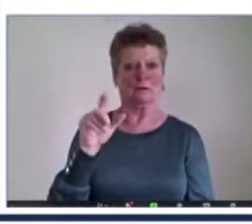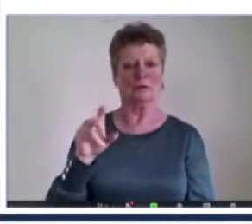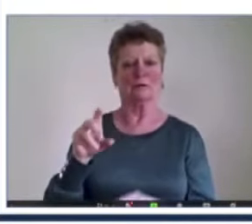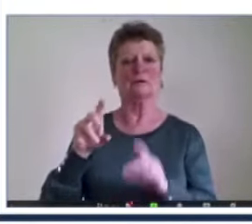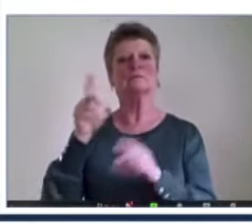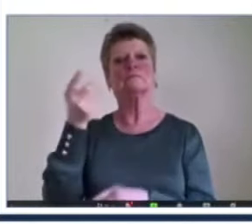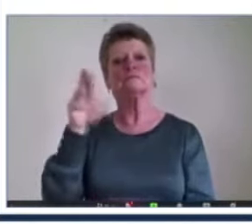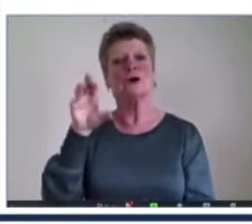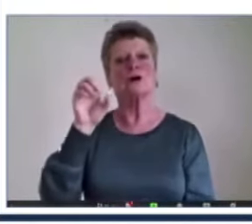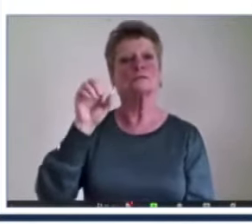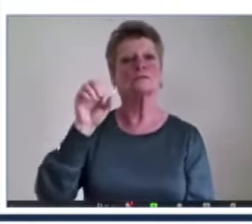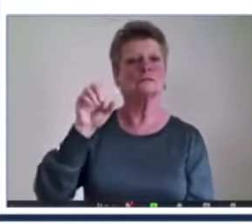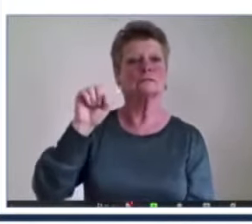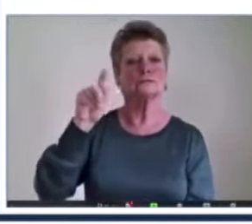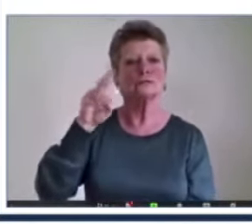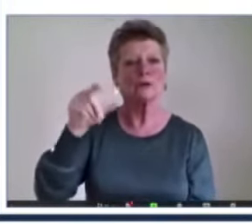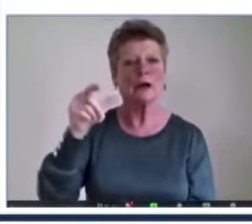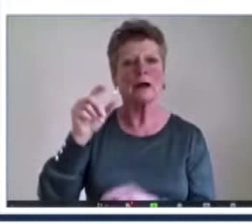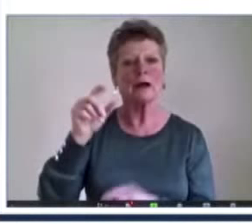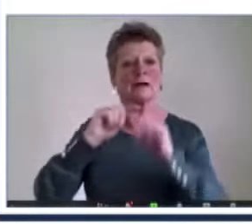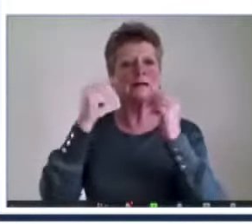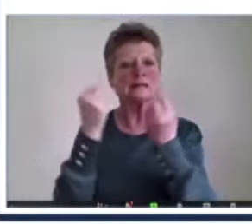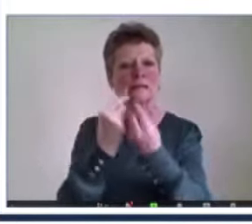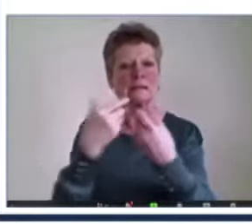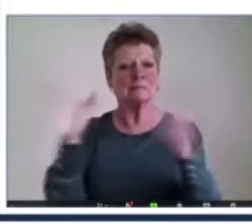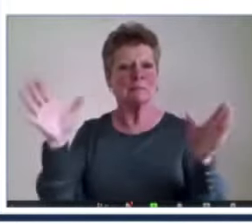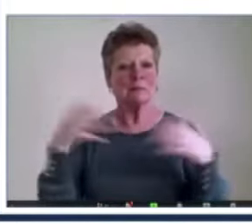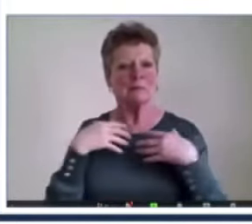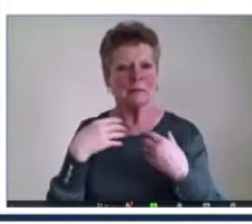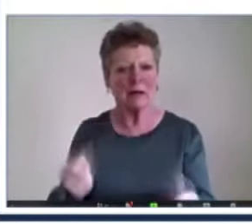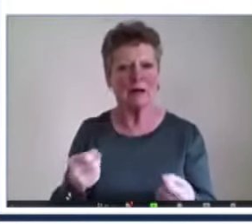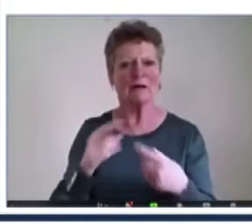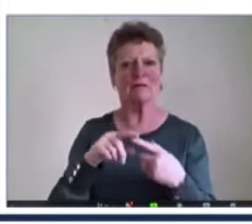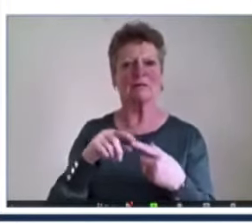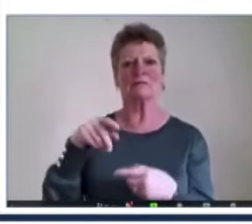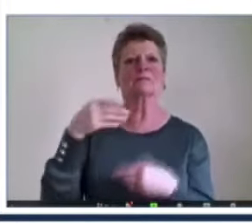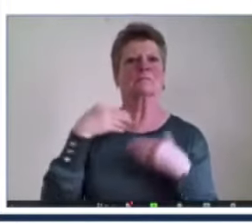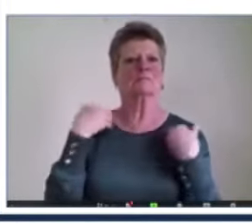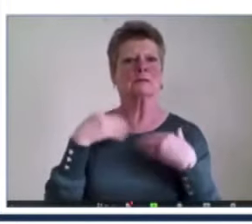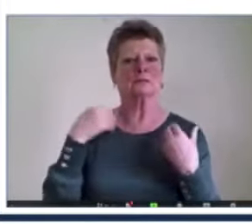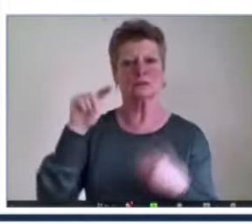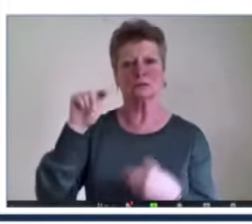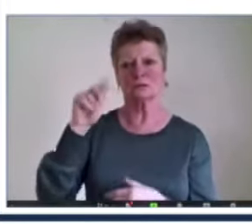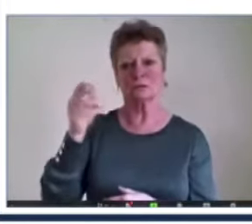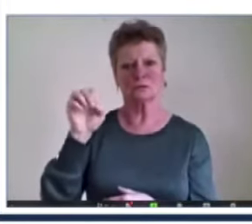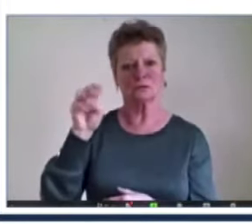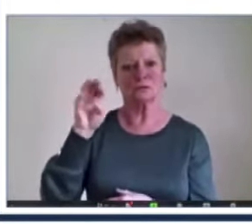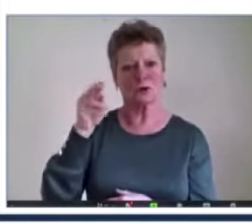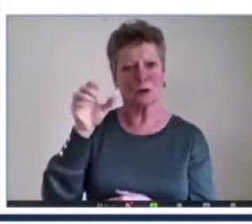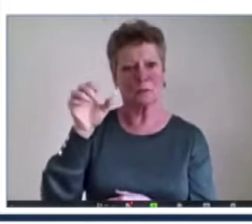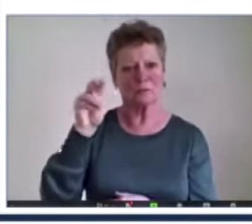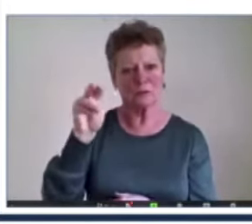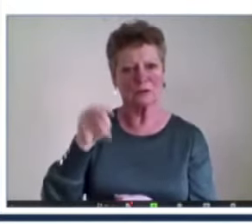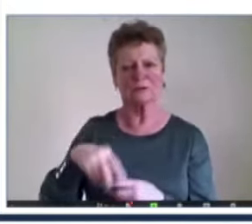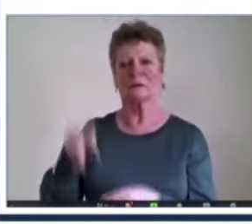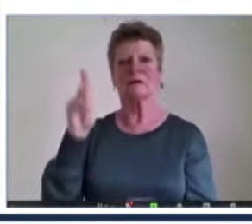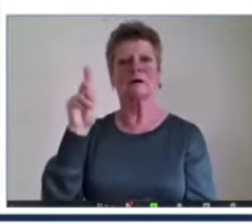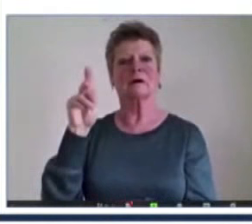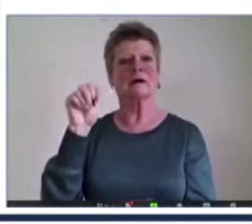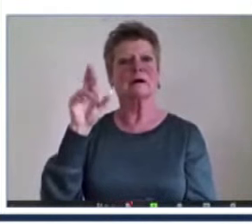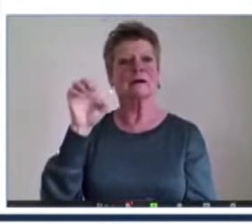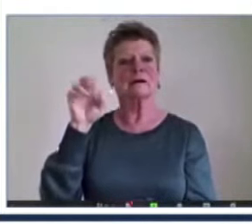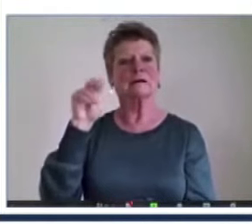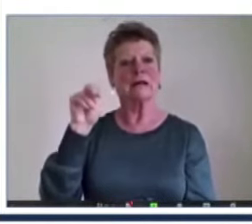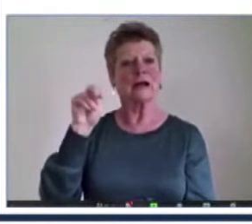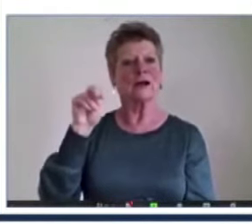Public Health, and now Minister Thompson's team at the Department of Health, and CEO Karen Oldfield and her team at the